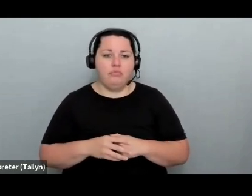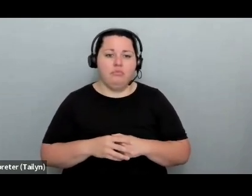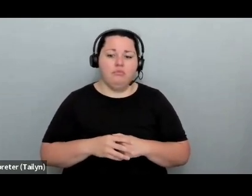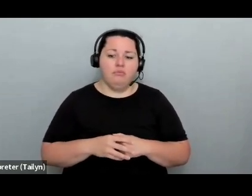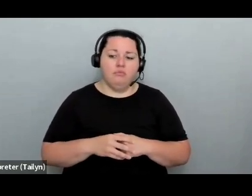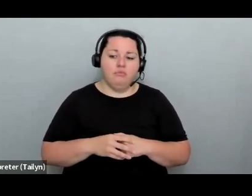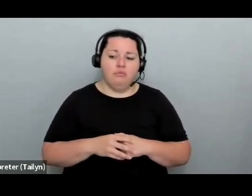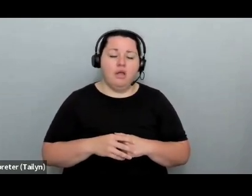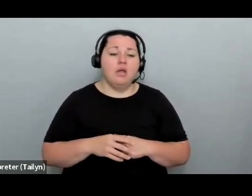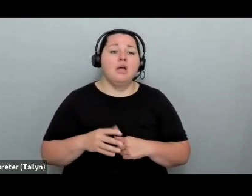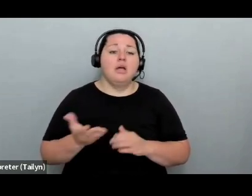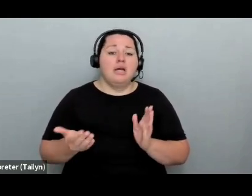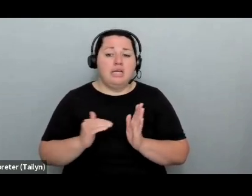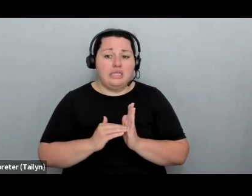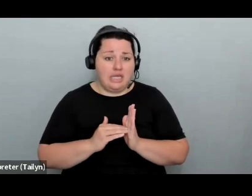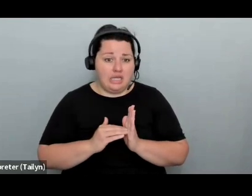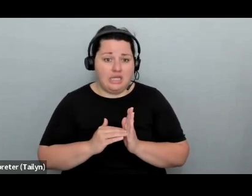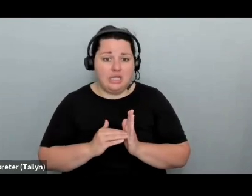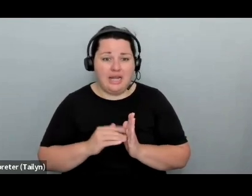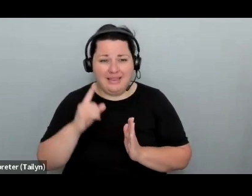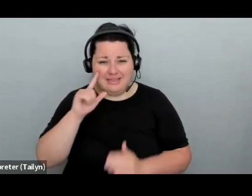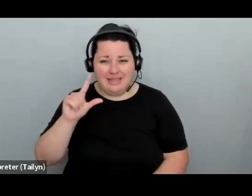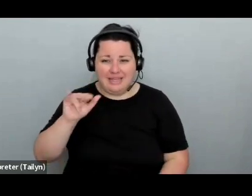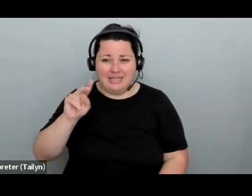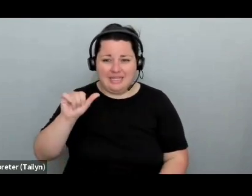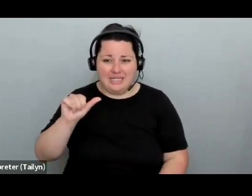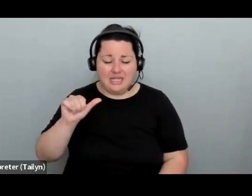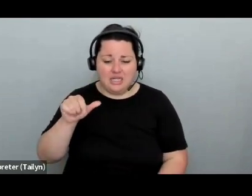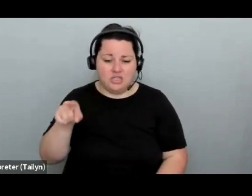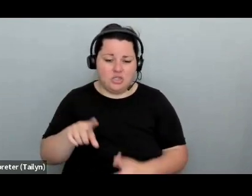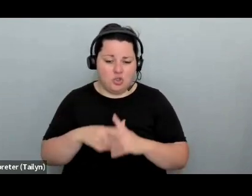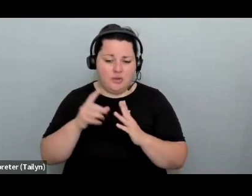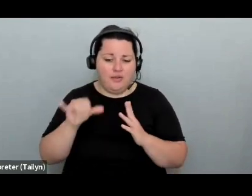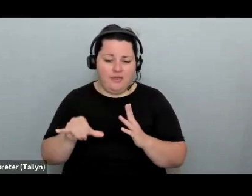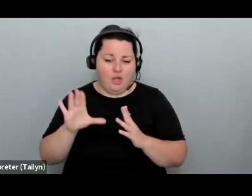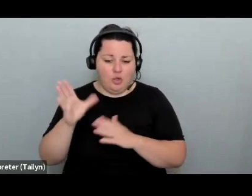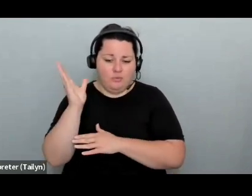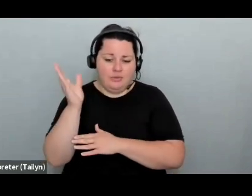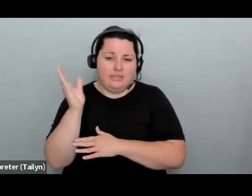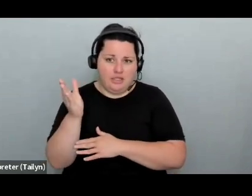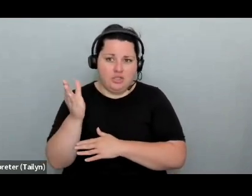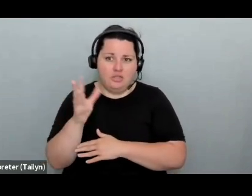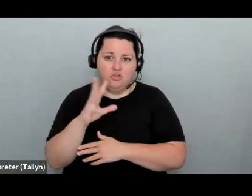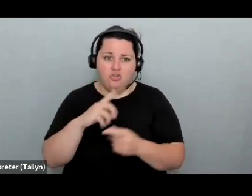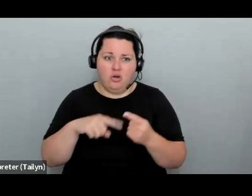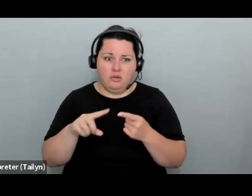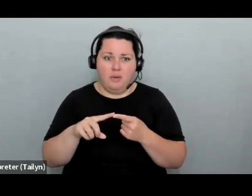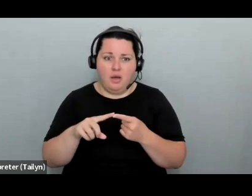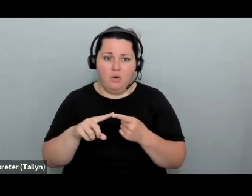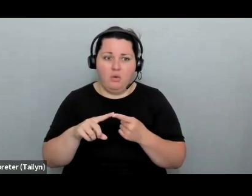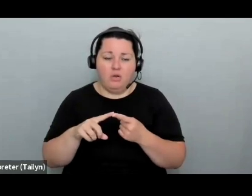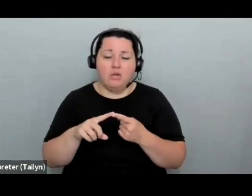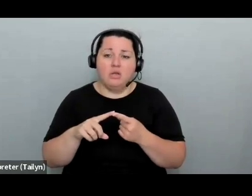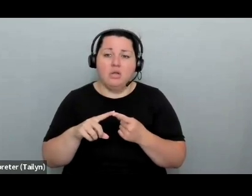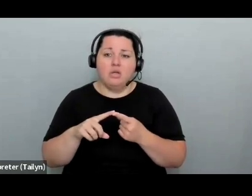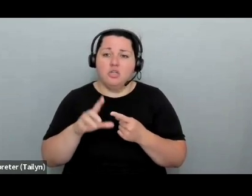Again, as I mentioned earlier today, I think Linda started it off in her presentation by talking about the